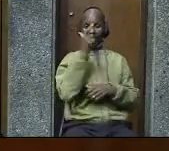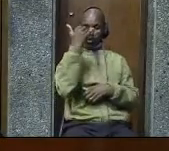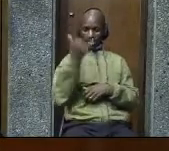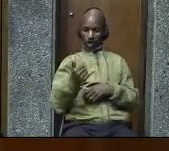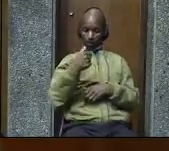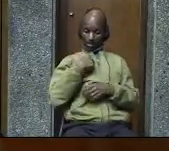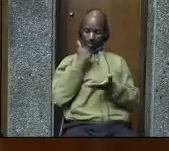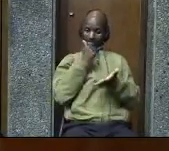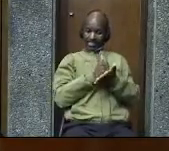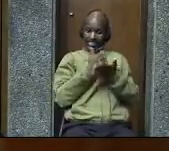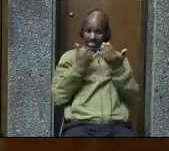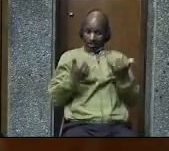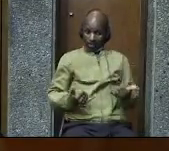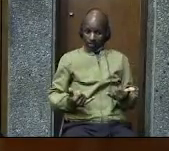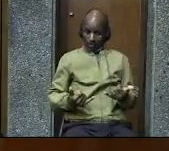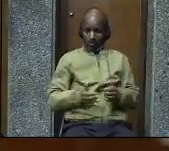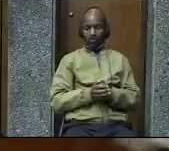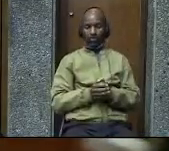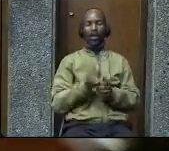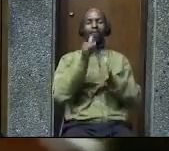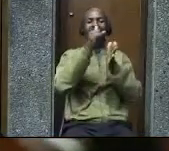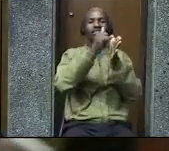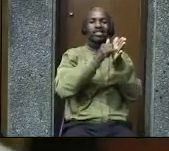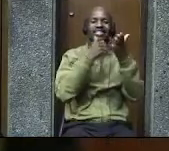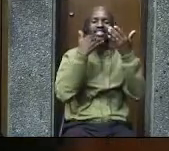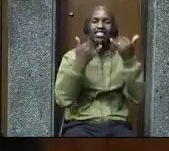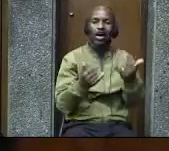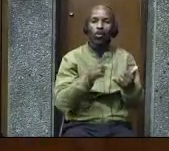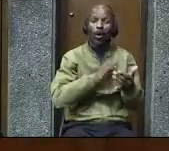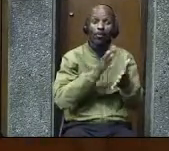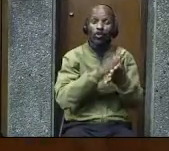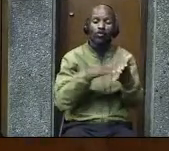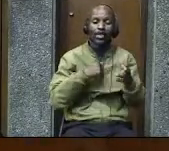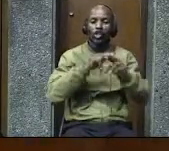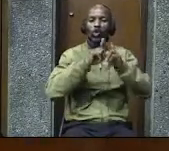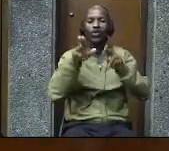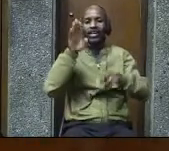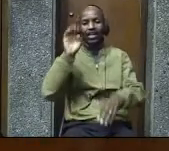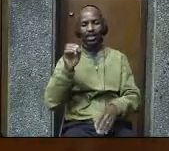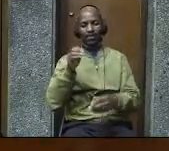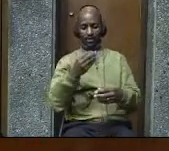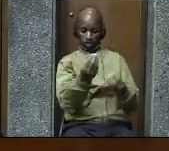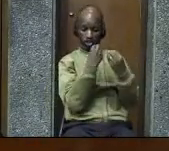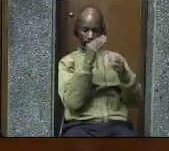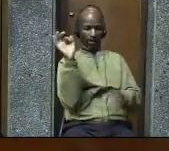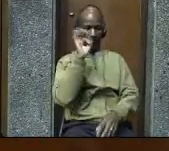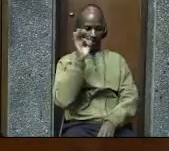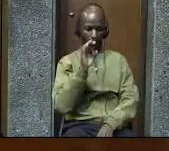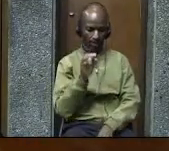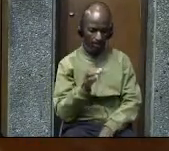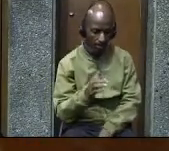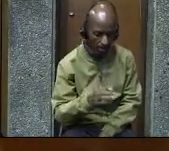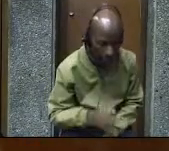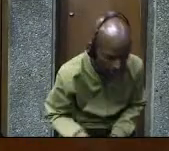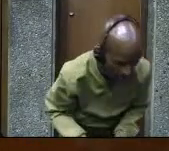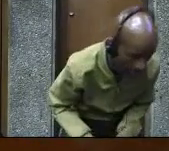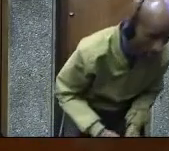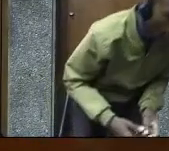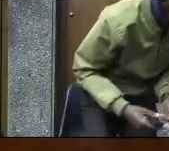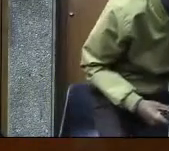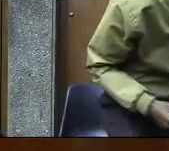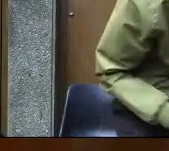I'm sitting here, I'm just now, because I am not educated, but I can run for you